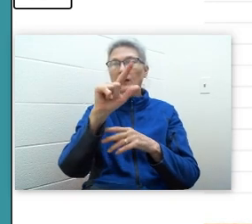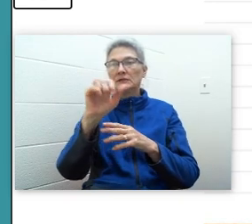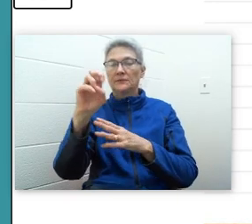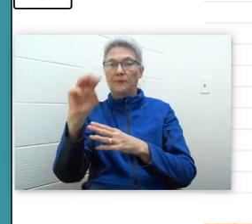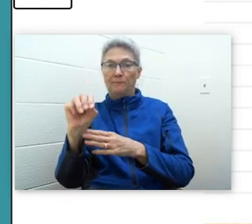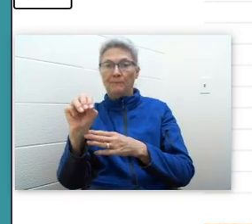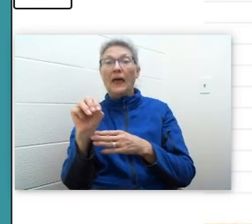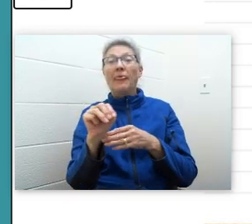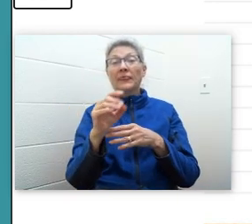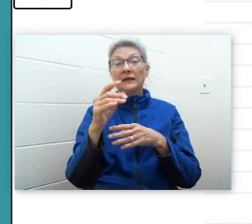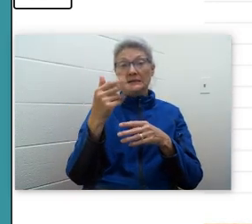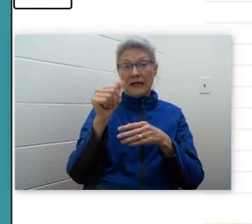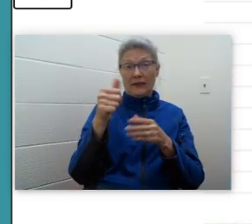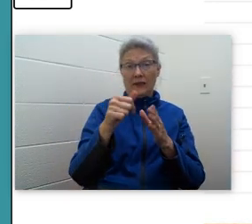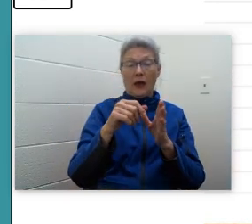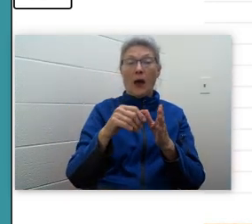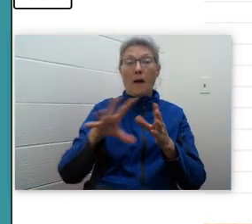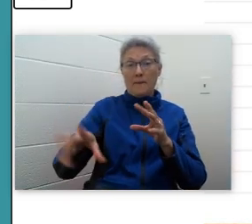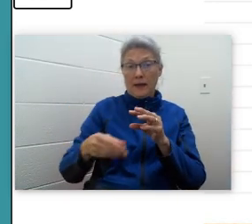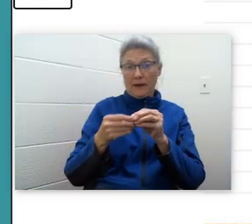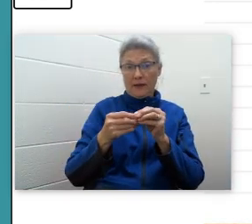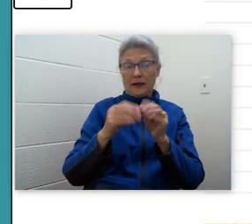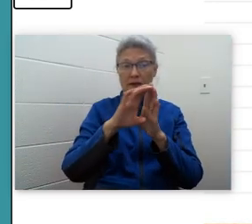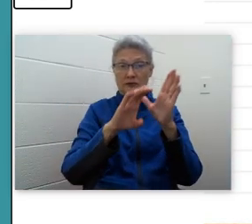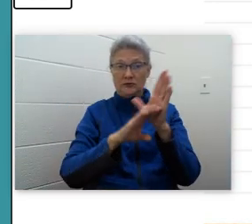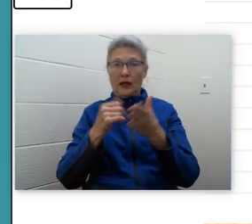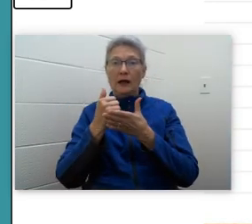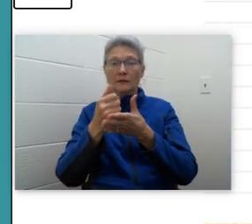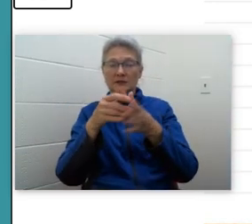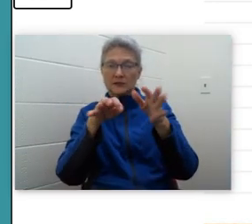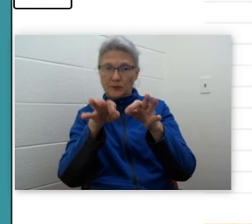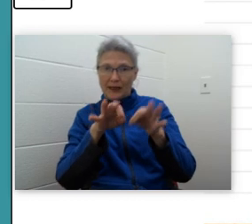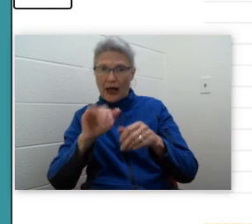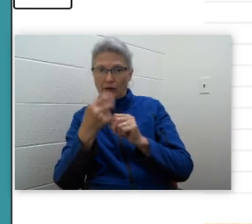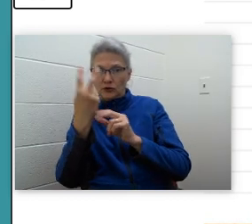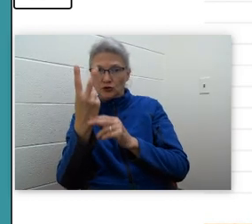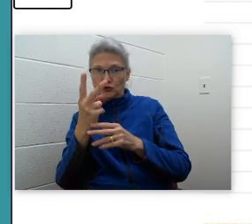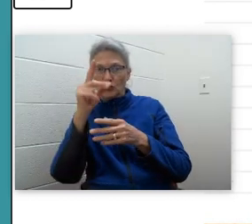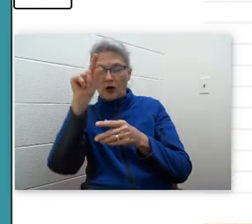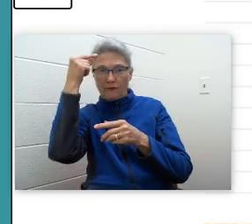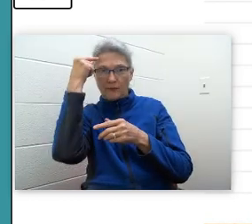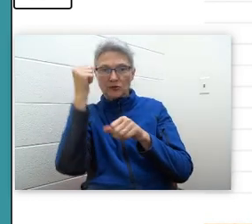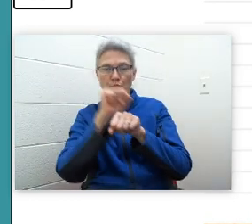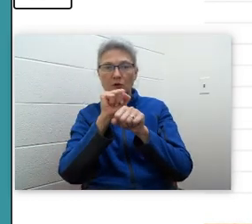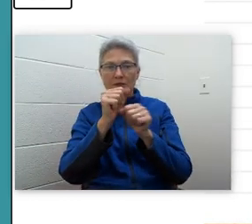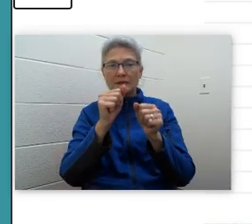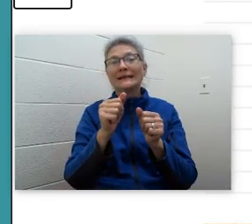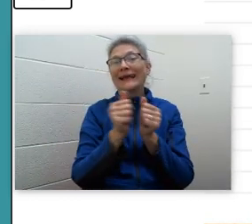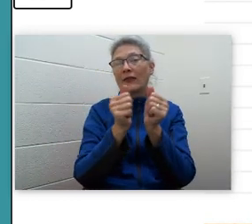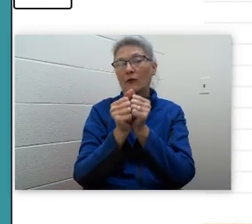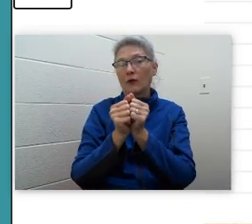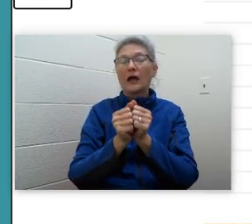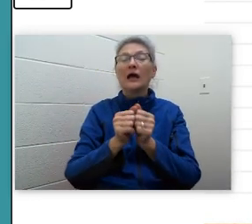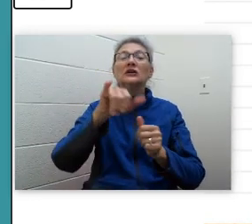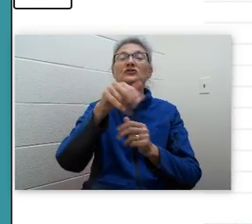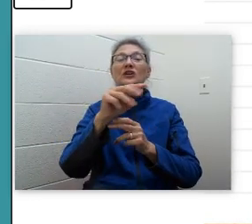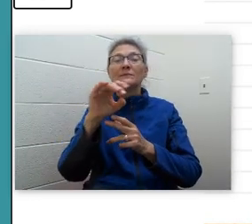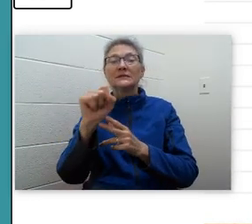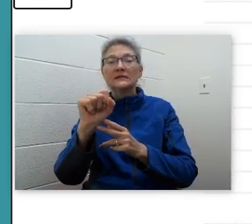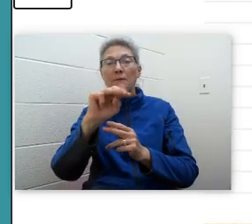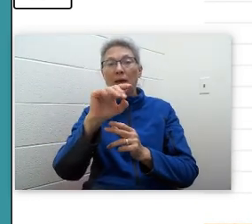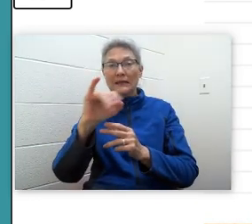Constitution helps define how the two governments work together. James Madison, nicknamed the father of the Constitution,